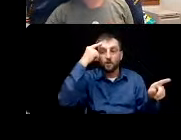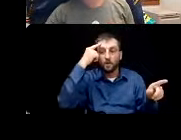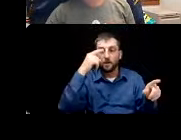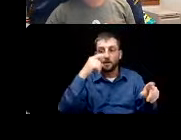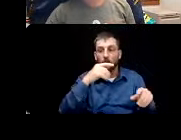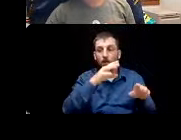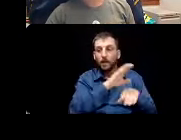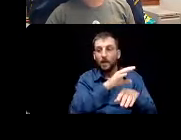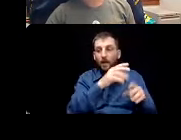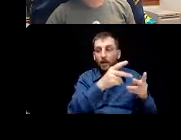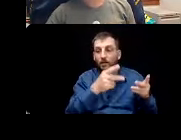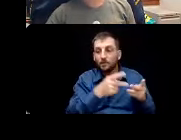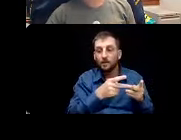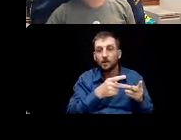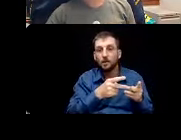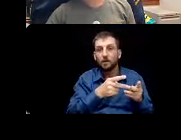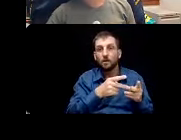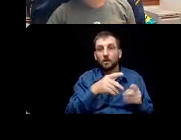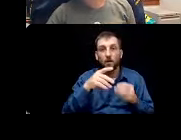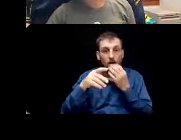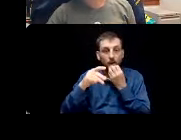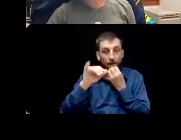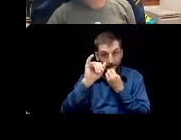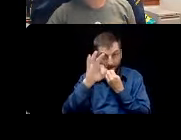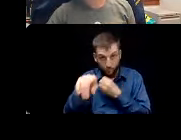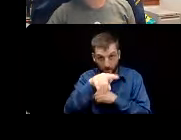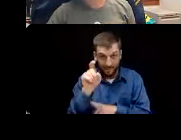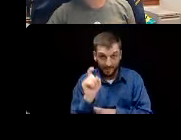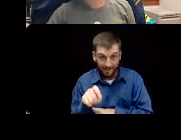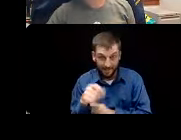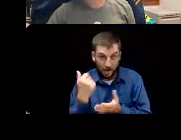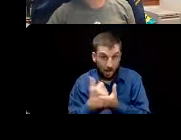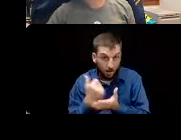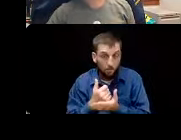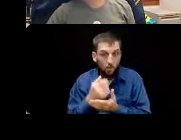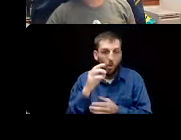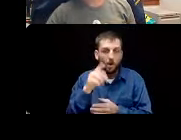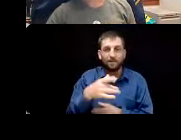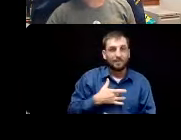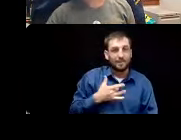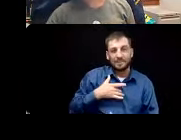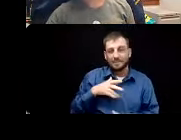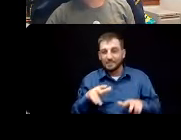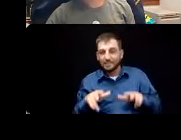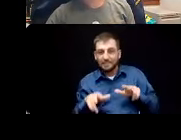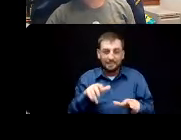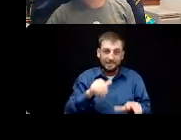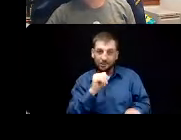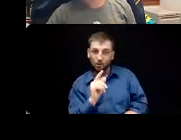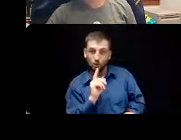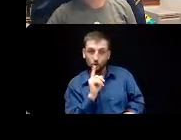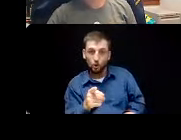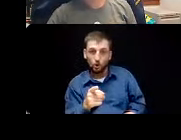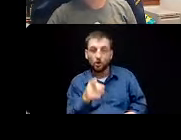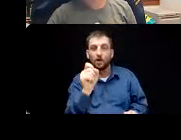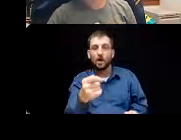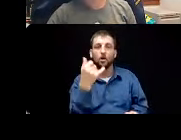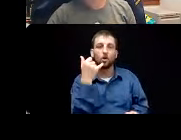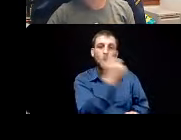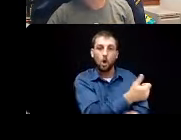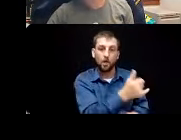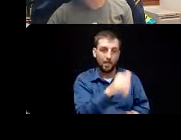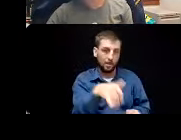counseling. If you need help or you're uneasy about this, you can also call that helpline